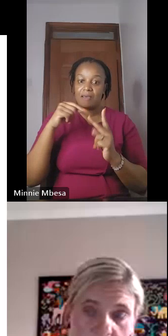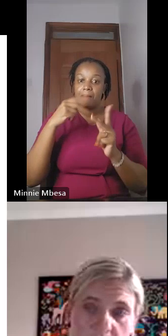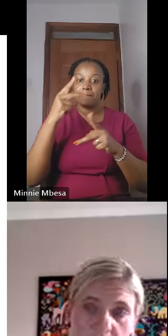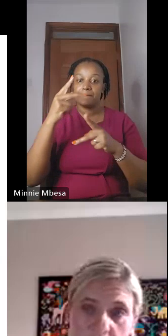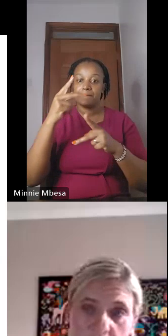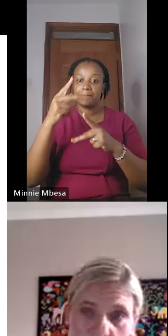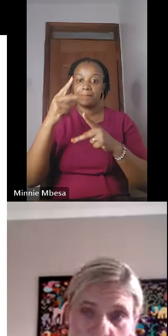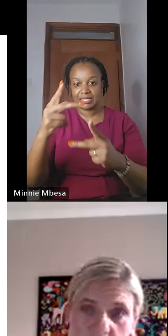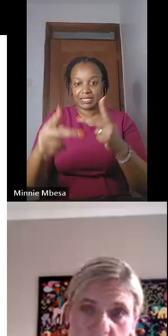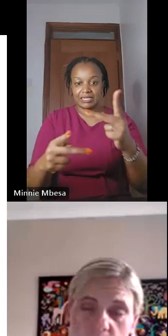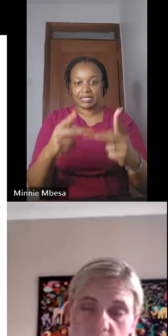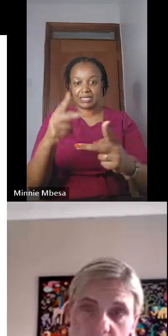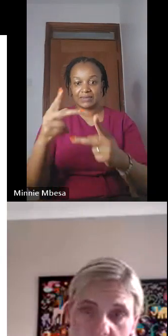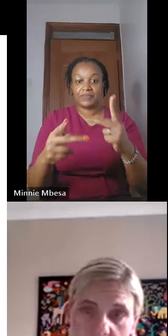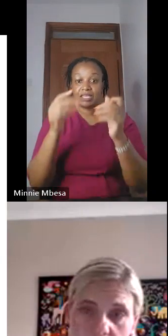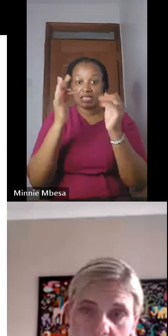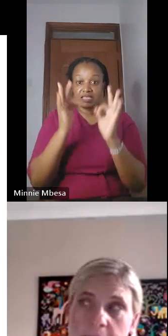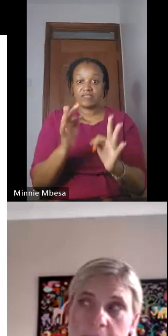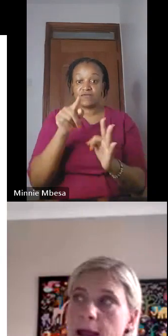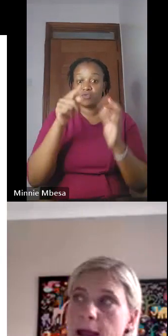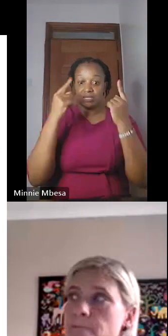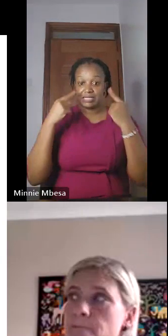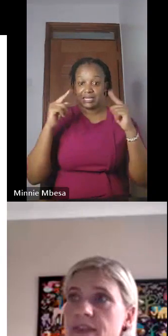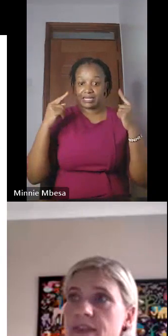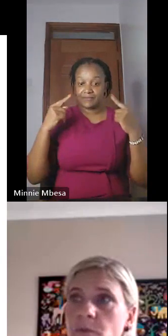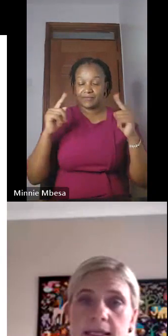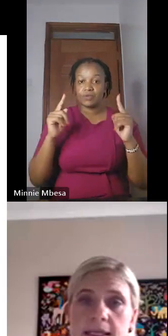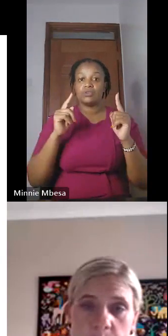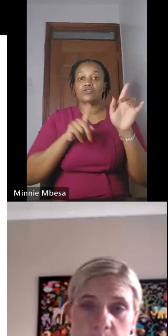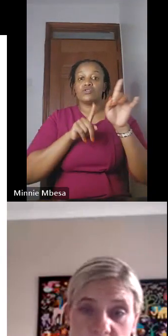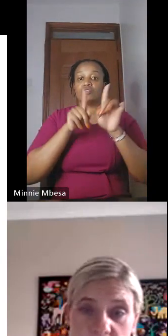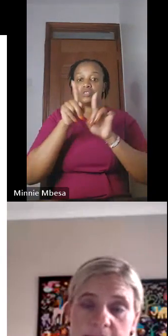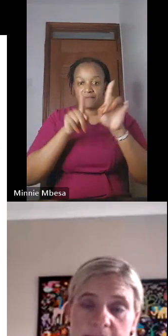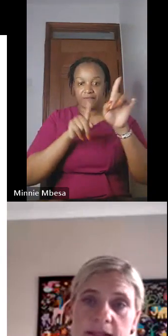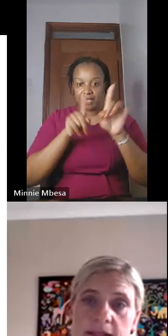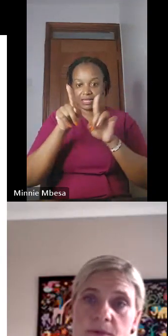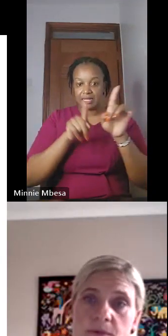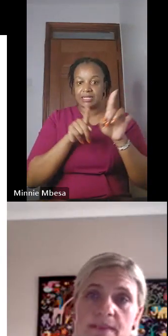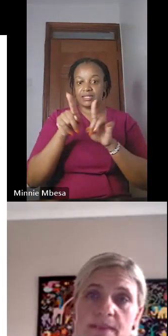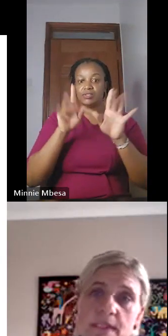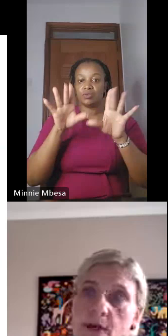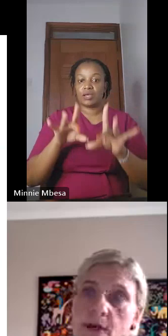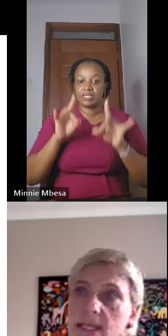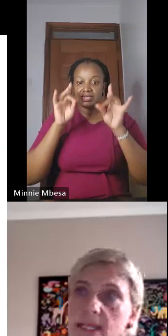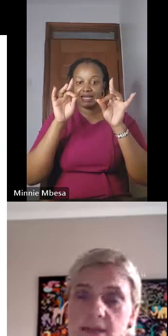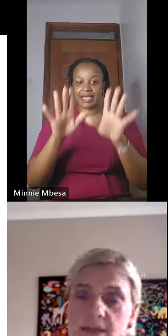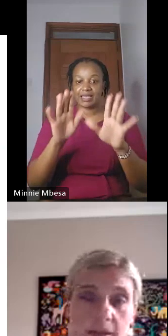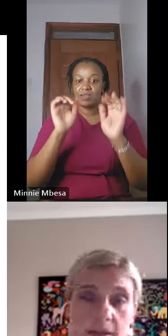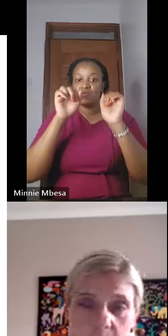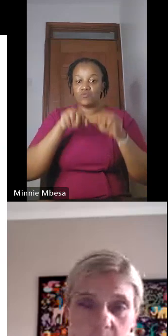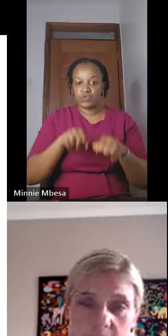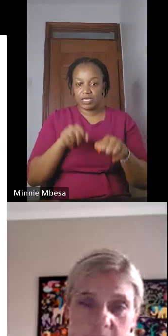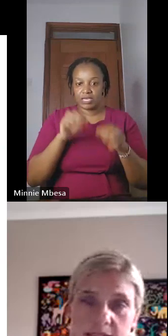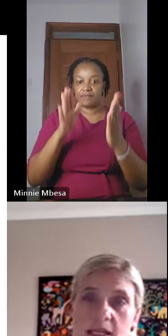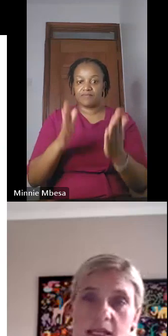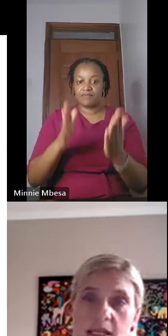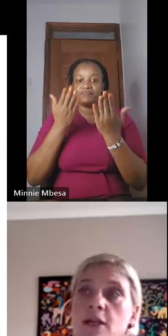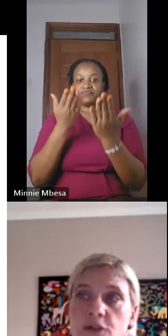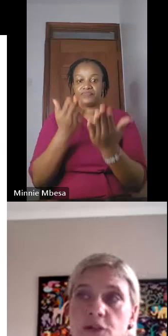are successful and you travel to Australia, that we can provide the reasonable accommodations that may